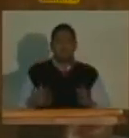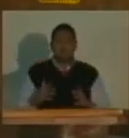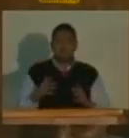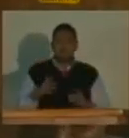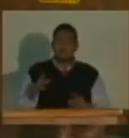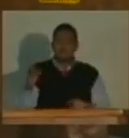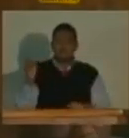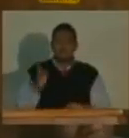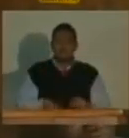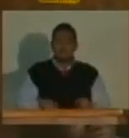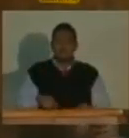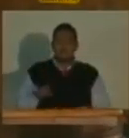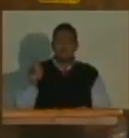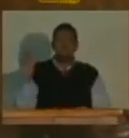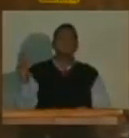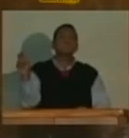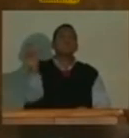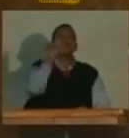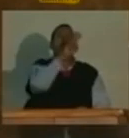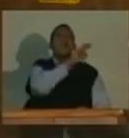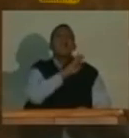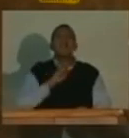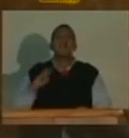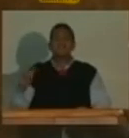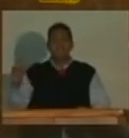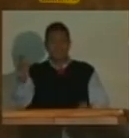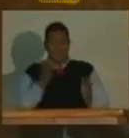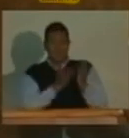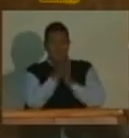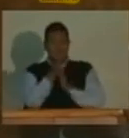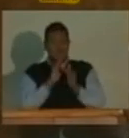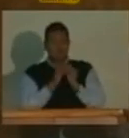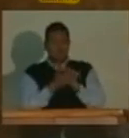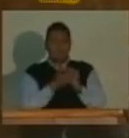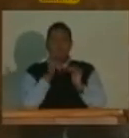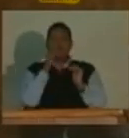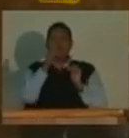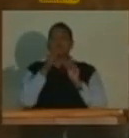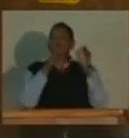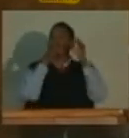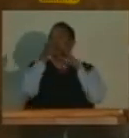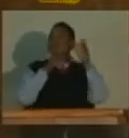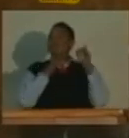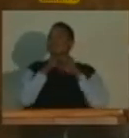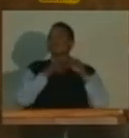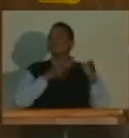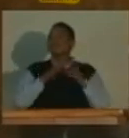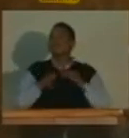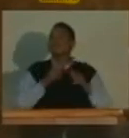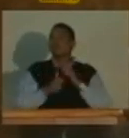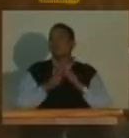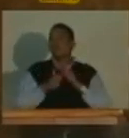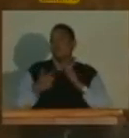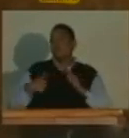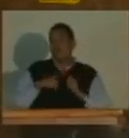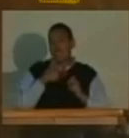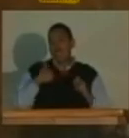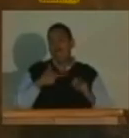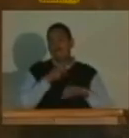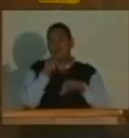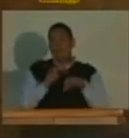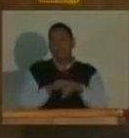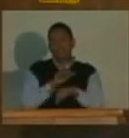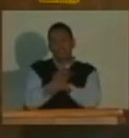not be traveling out throughout Jamaica and not highlighting the problems that we're having with national